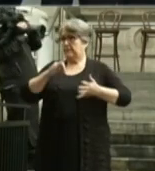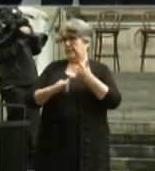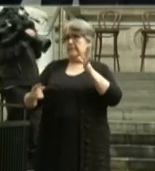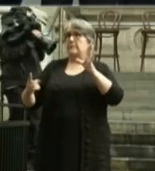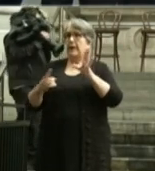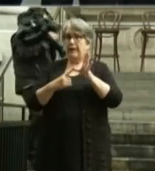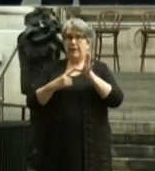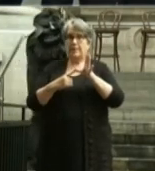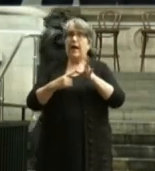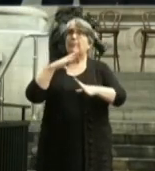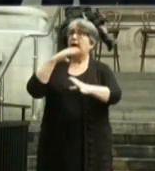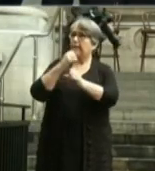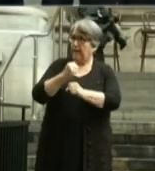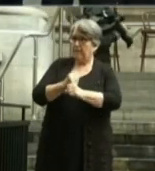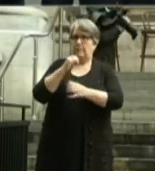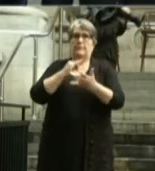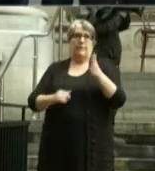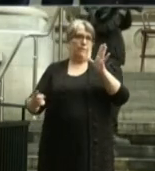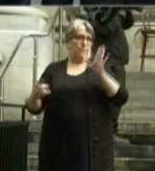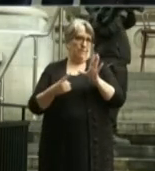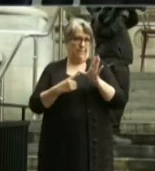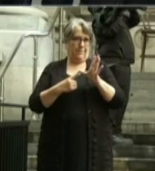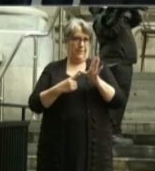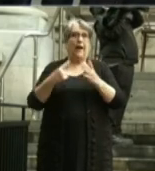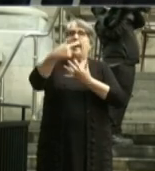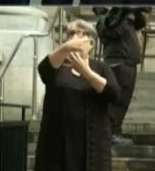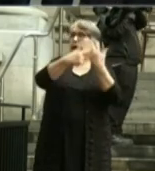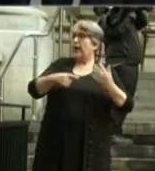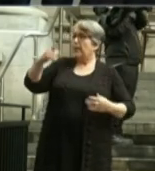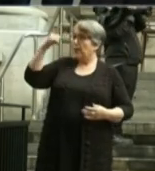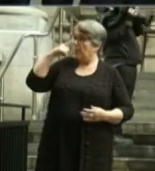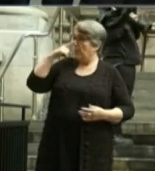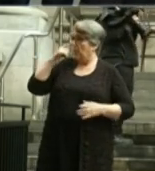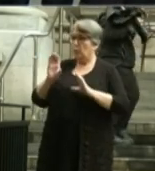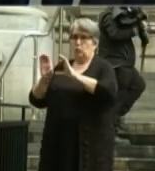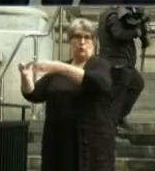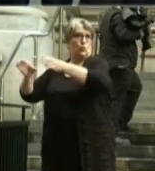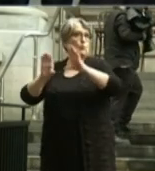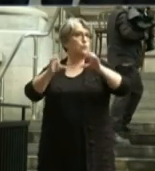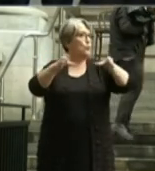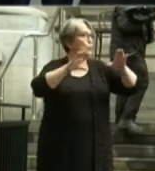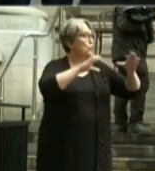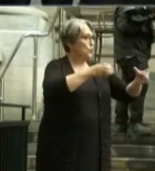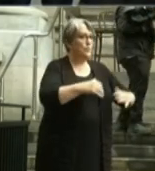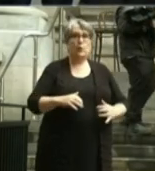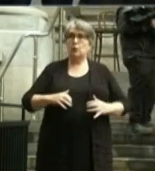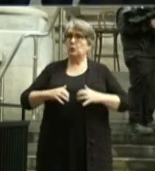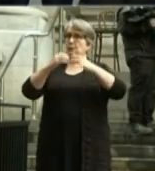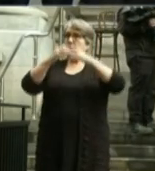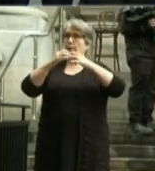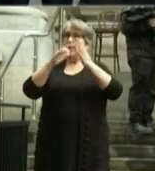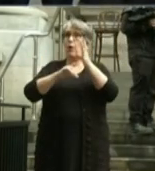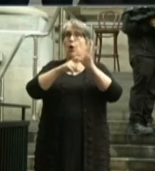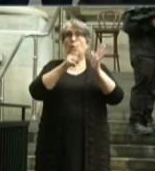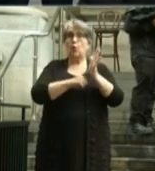Australia, the Government of South Australia, and other persons and bodies, to establish local First